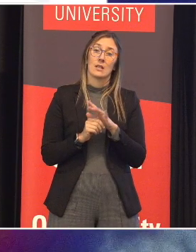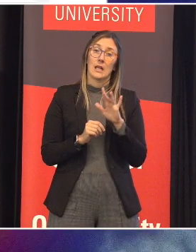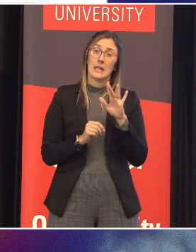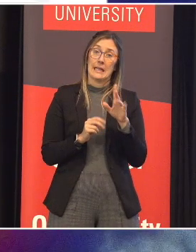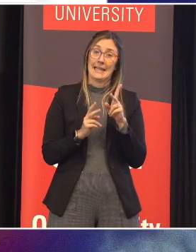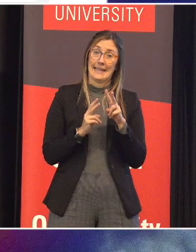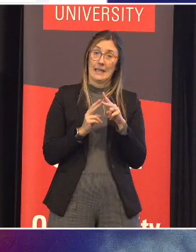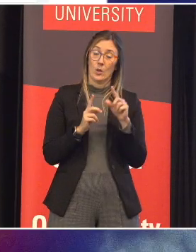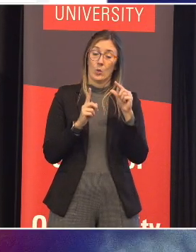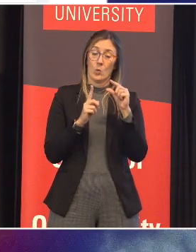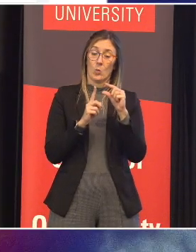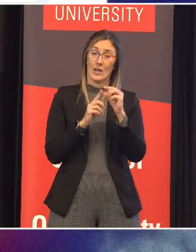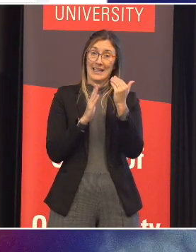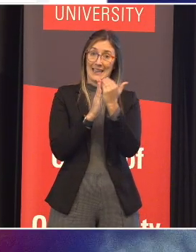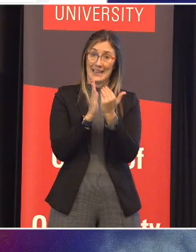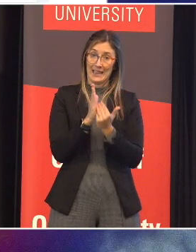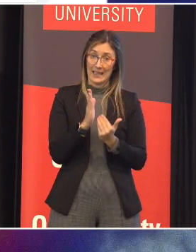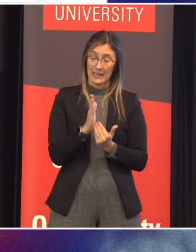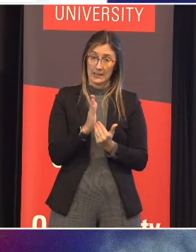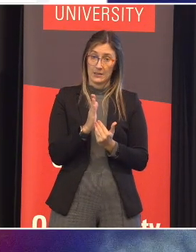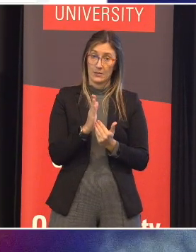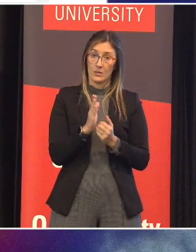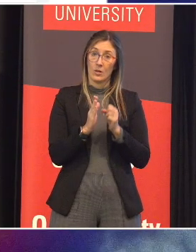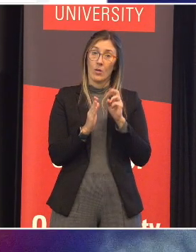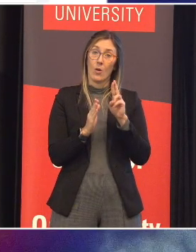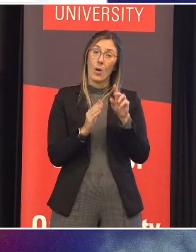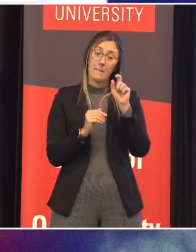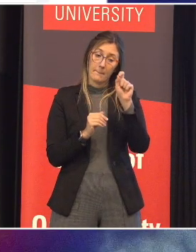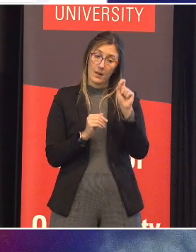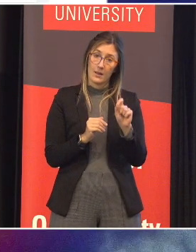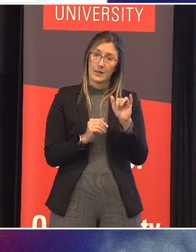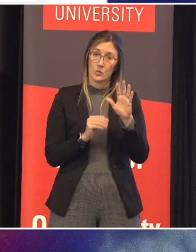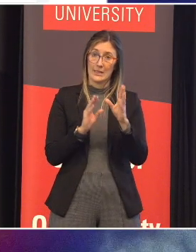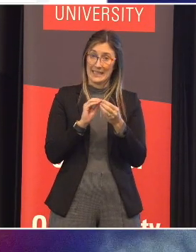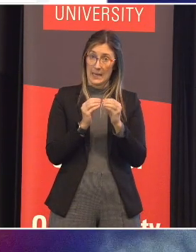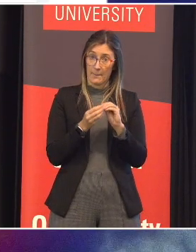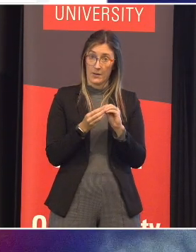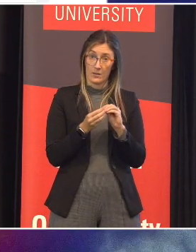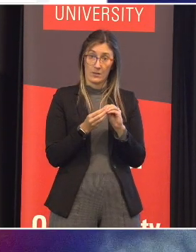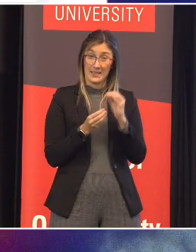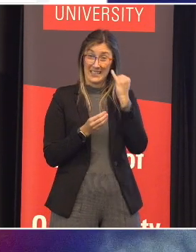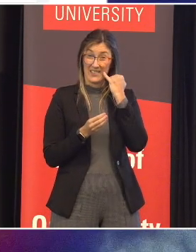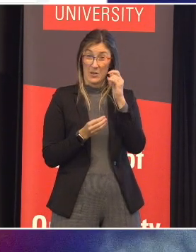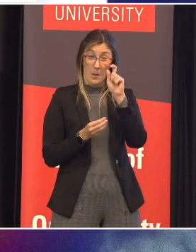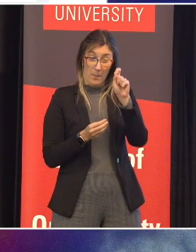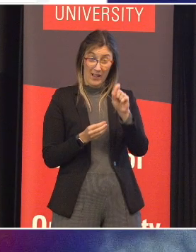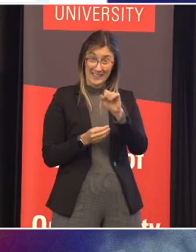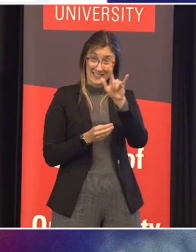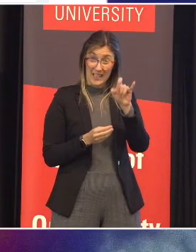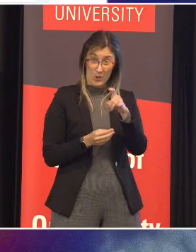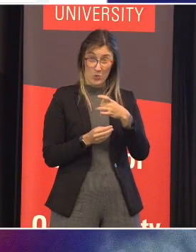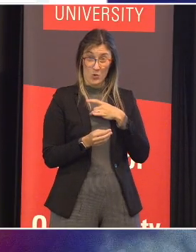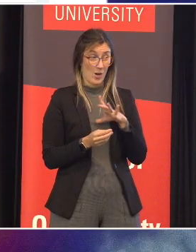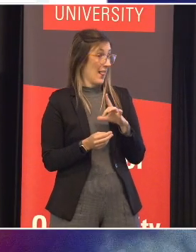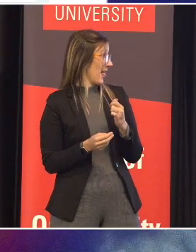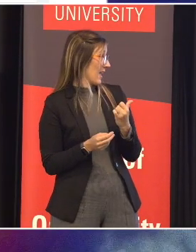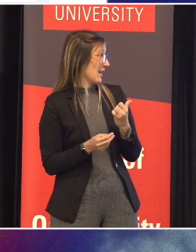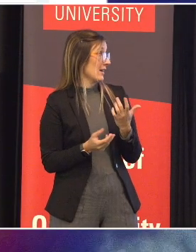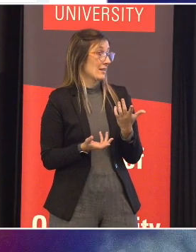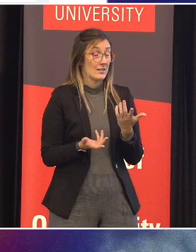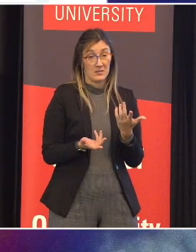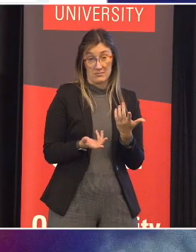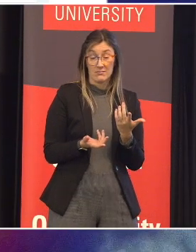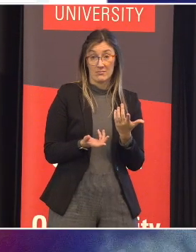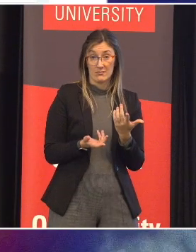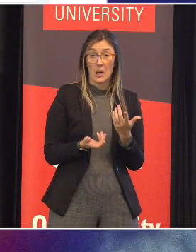ordered list, which are your numbers. And there you go. And if you don't like that bullet style, guess what? Most programs give